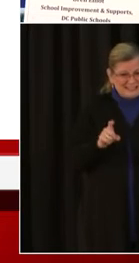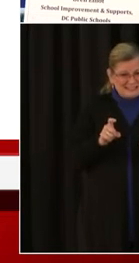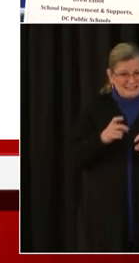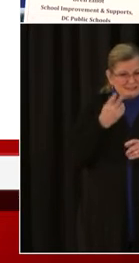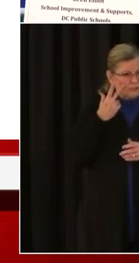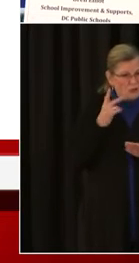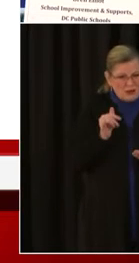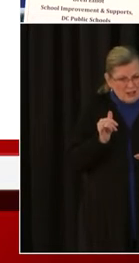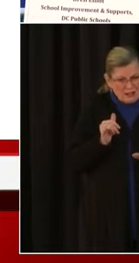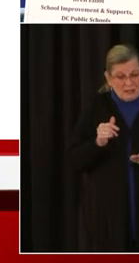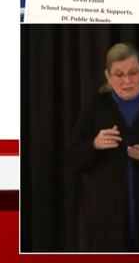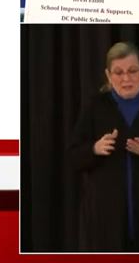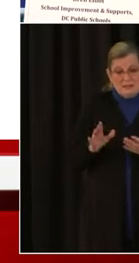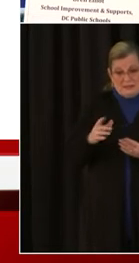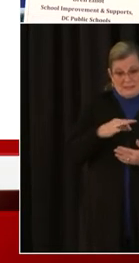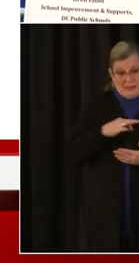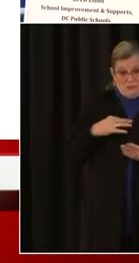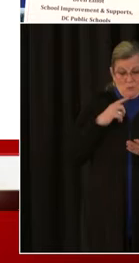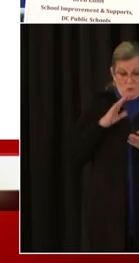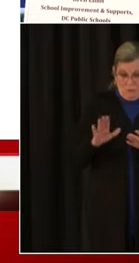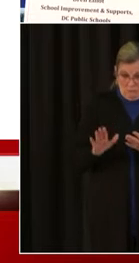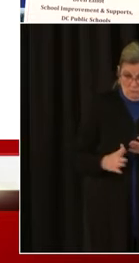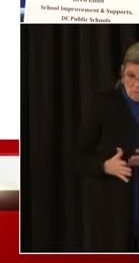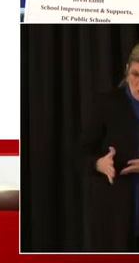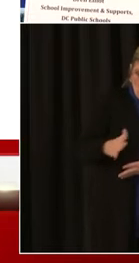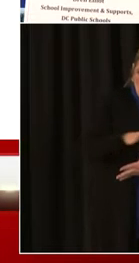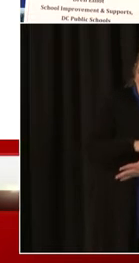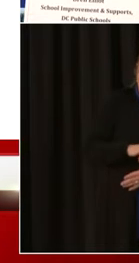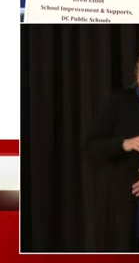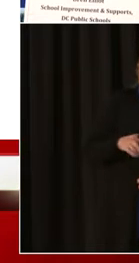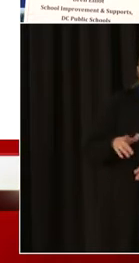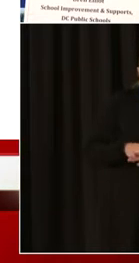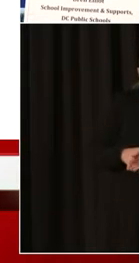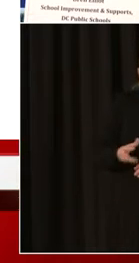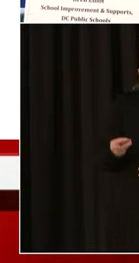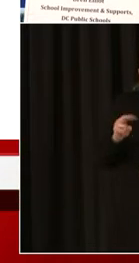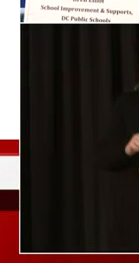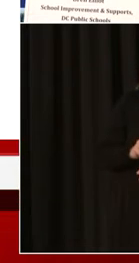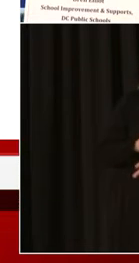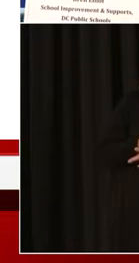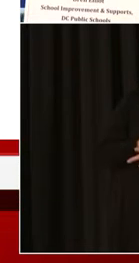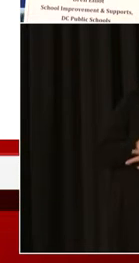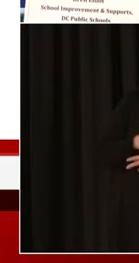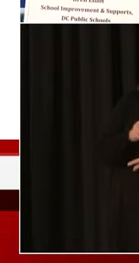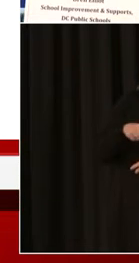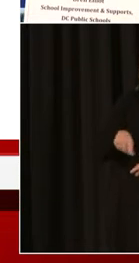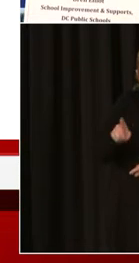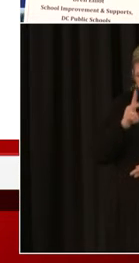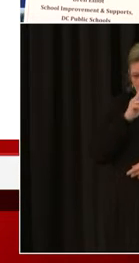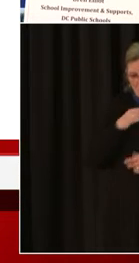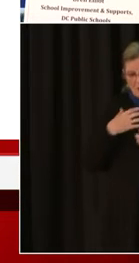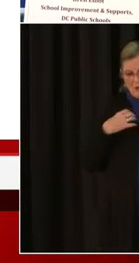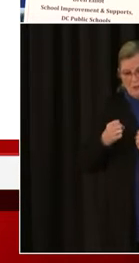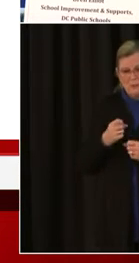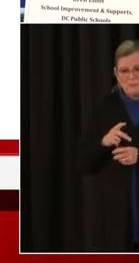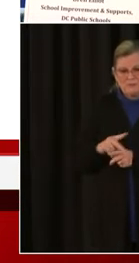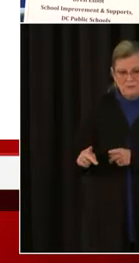been prioritized, or they can follow up with their own health professional. Next